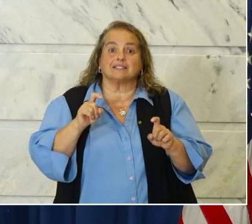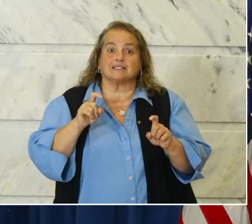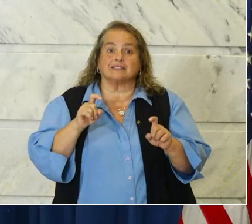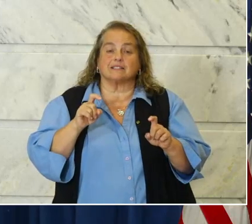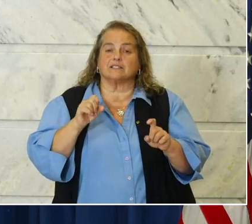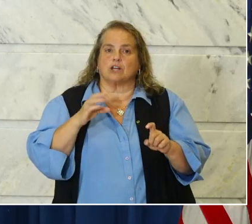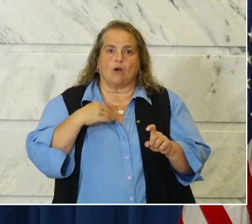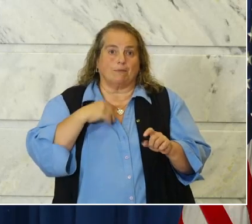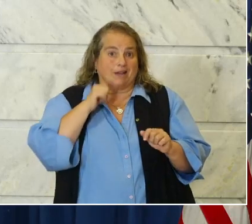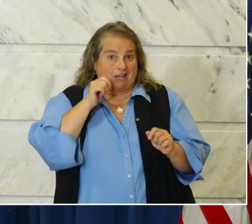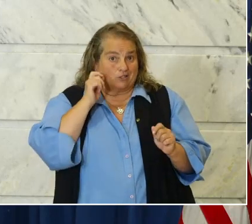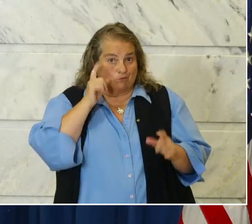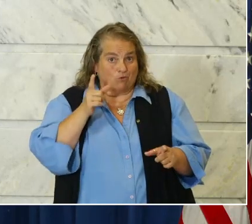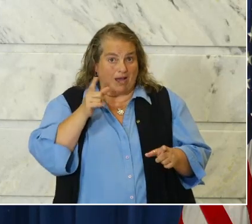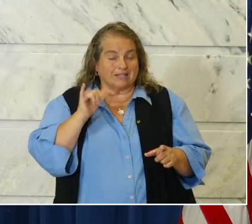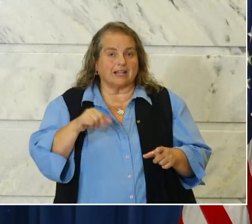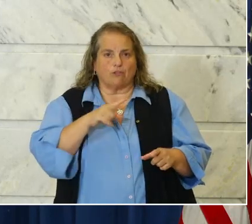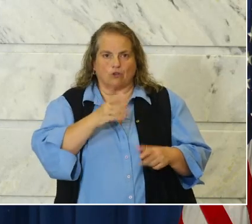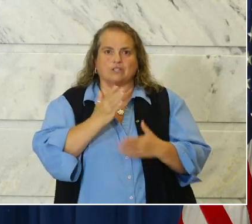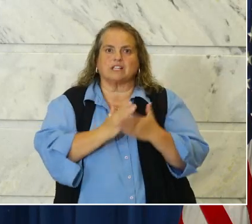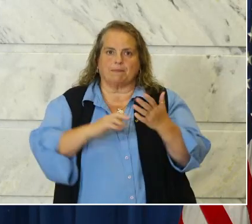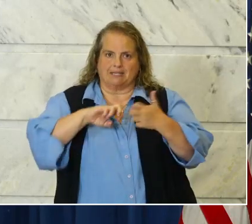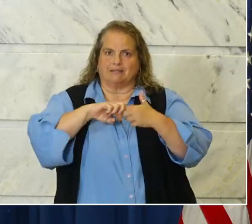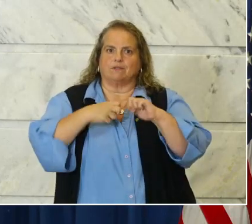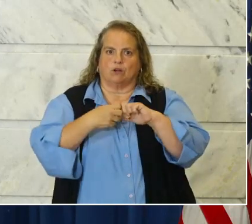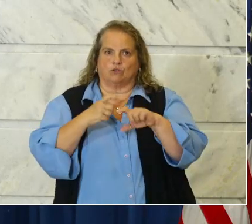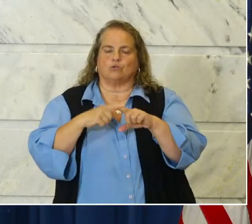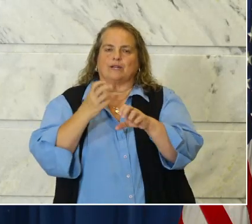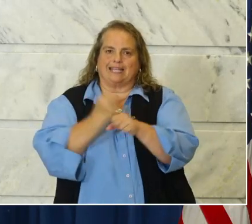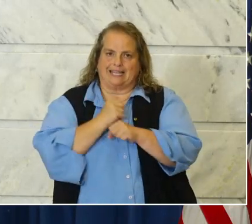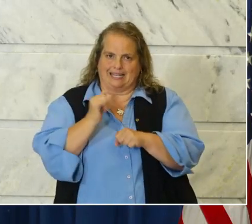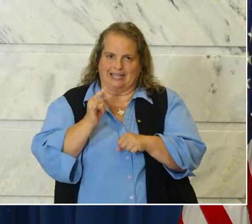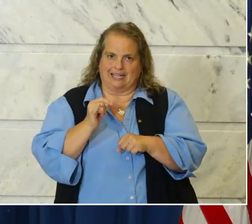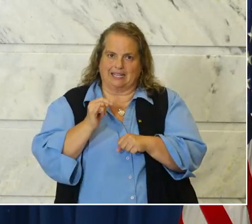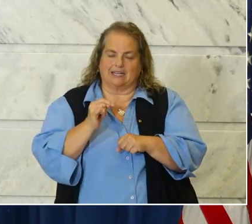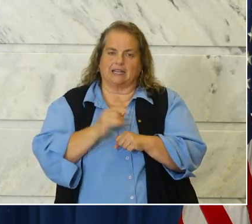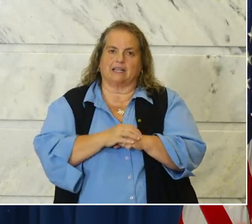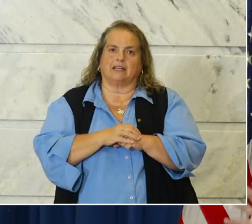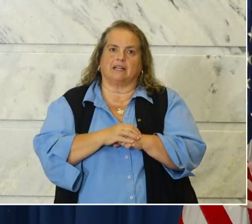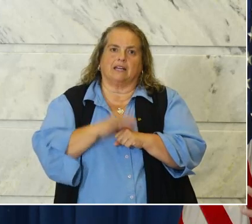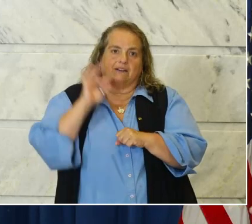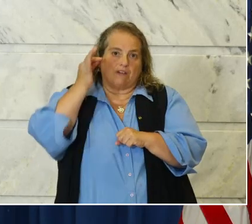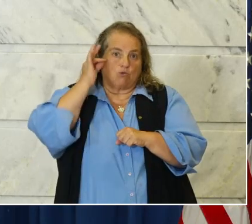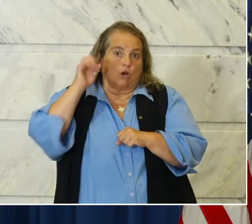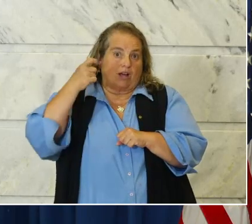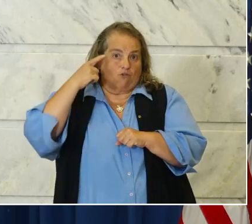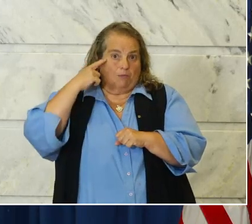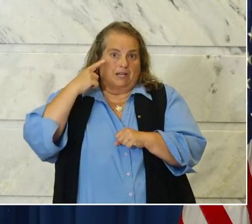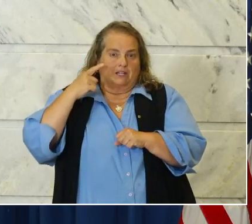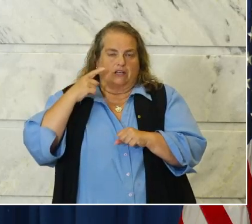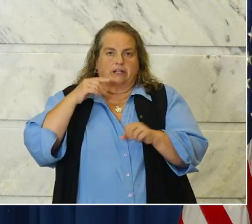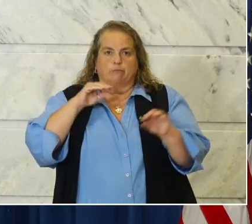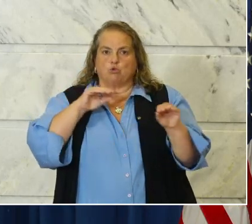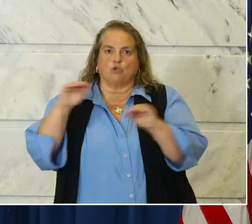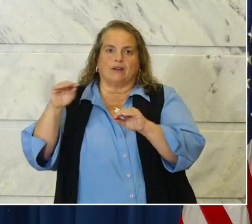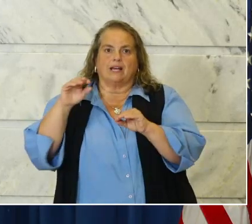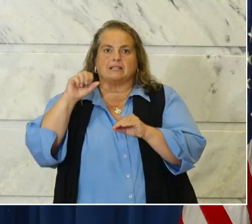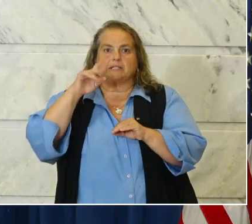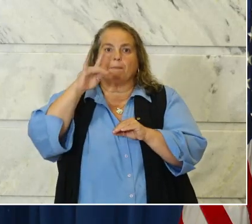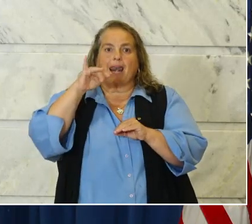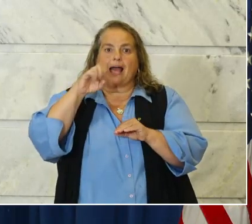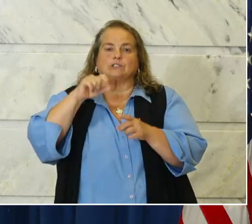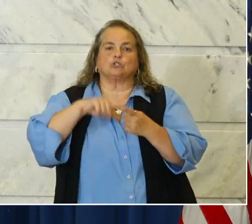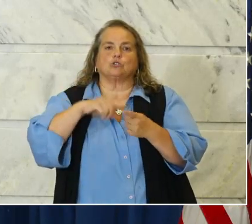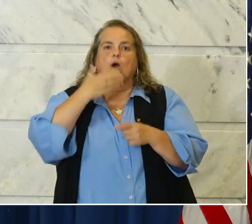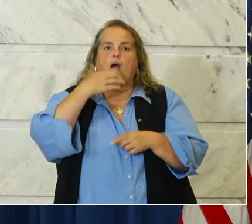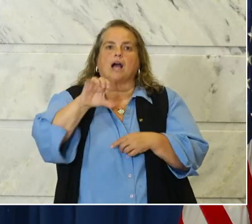not surprised that there has been difficulty, and certainly the federal government moving supplies to hotspots was